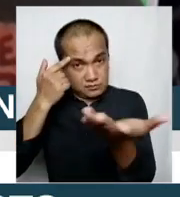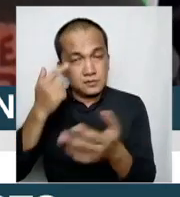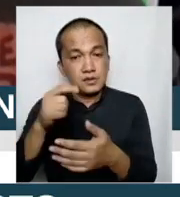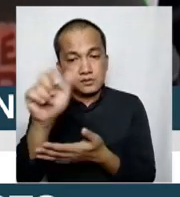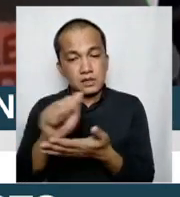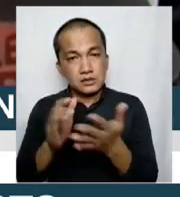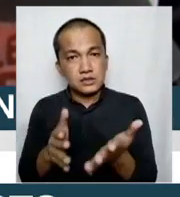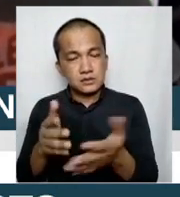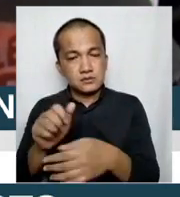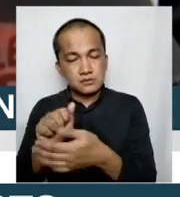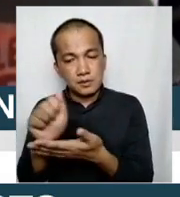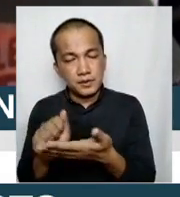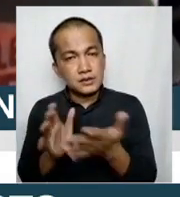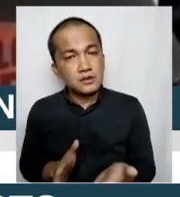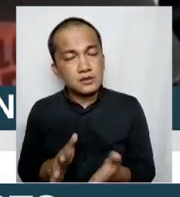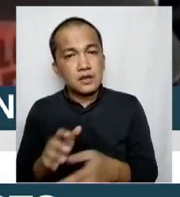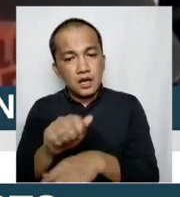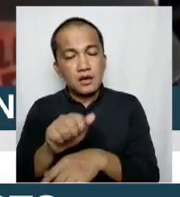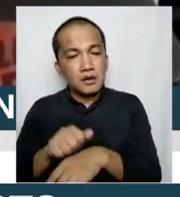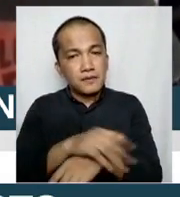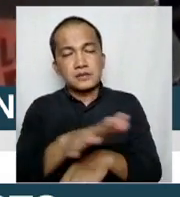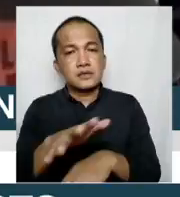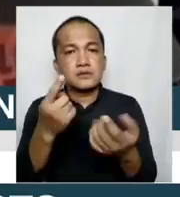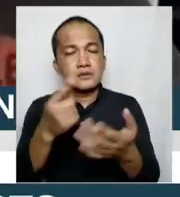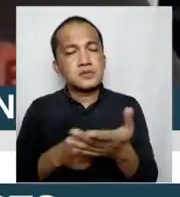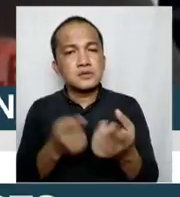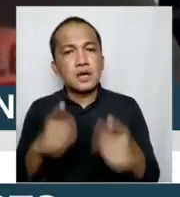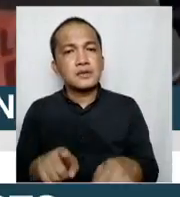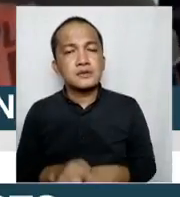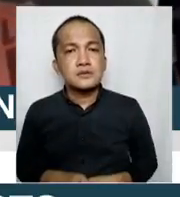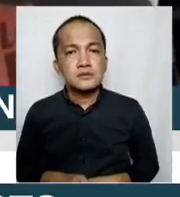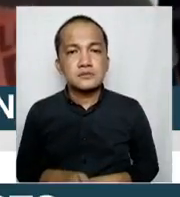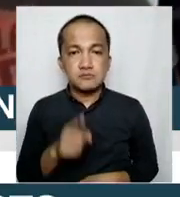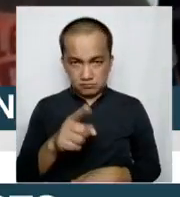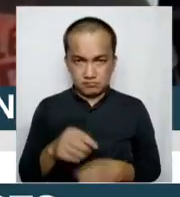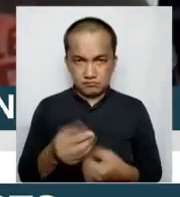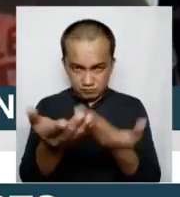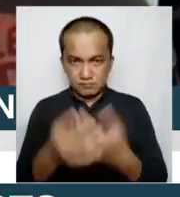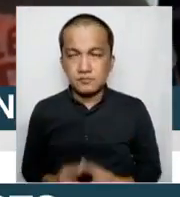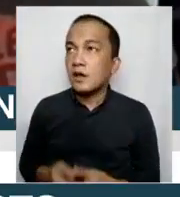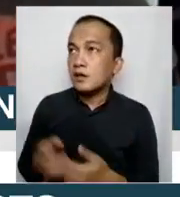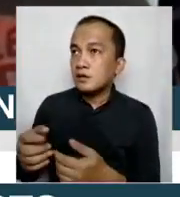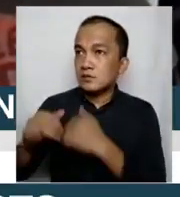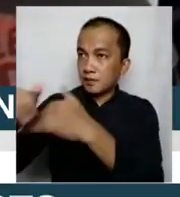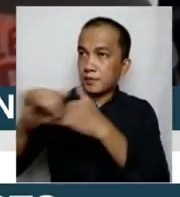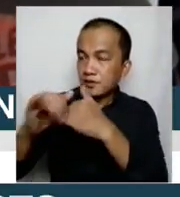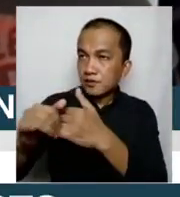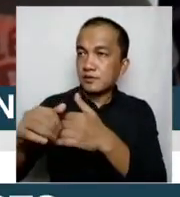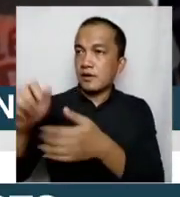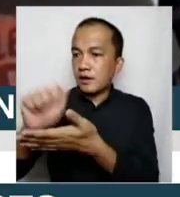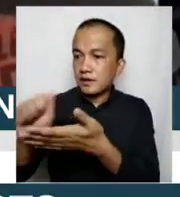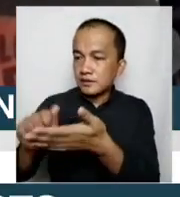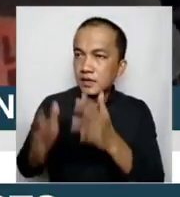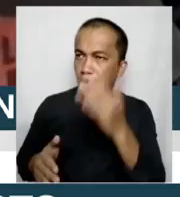are affected by what is happening. Okay, so sa mga fellow artists, alam ko, we